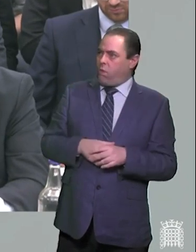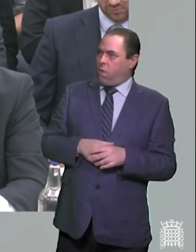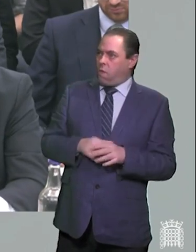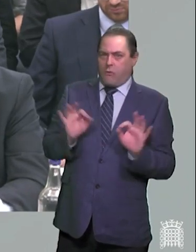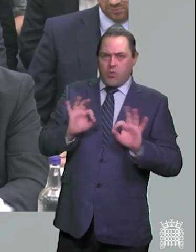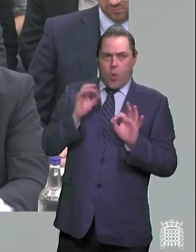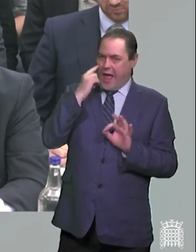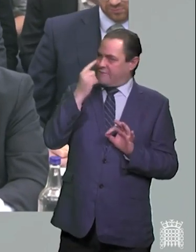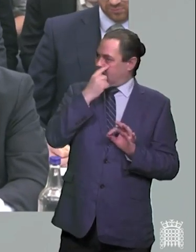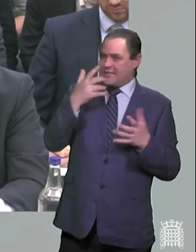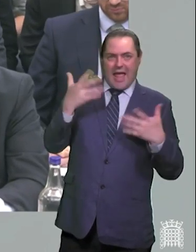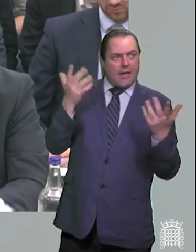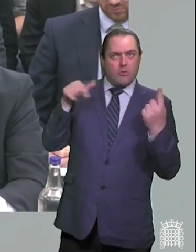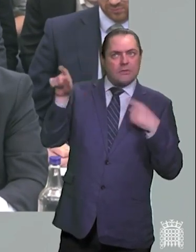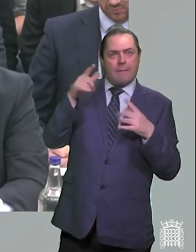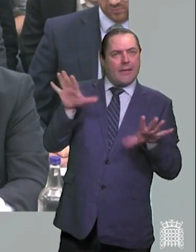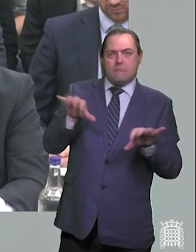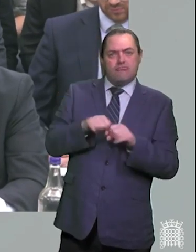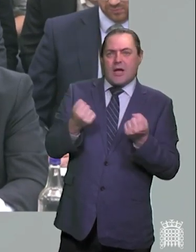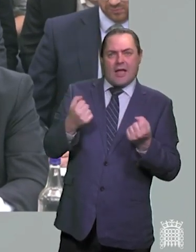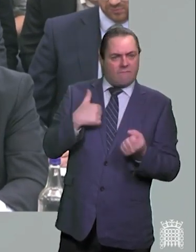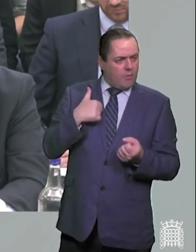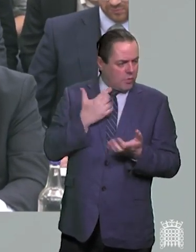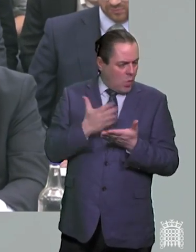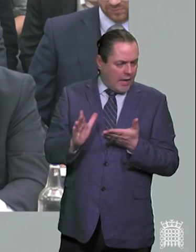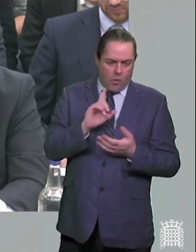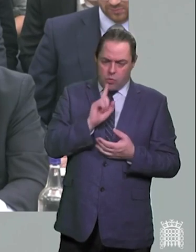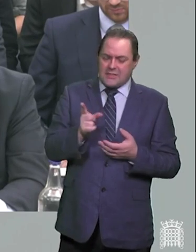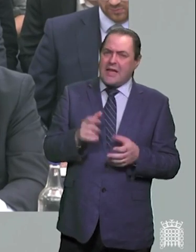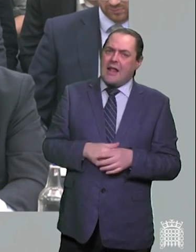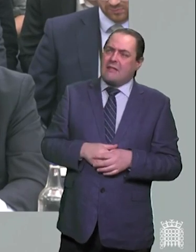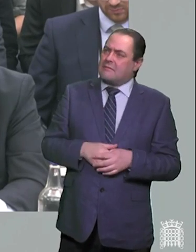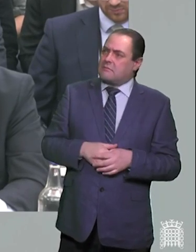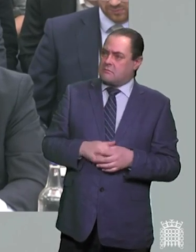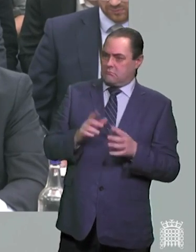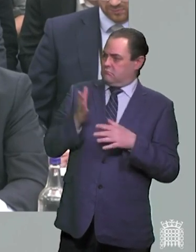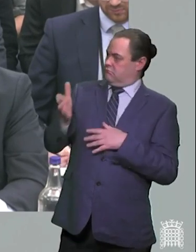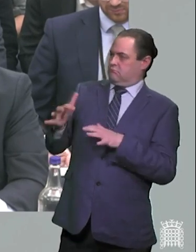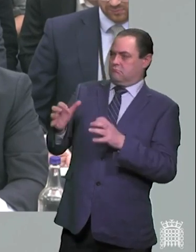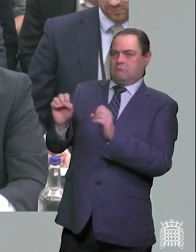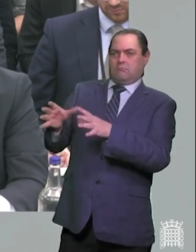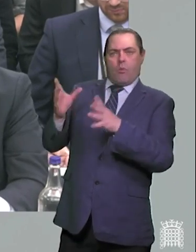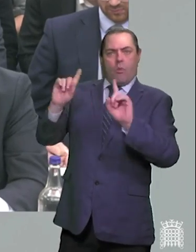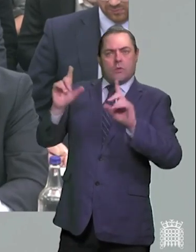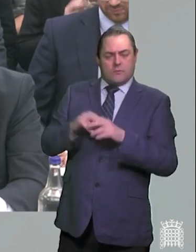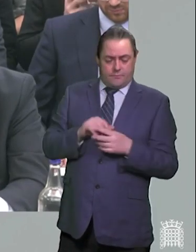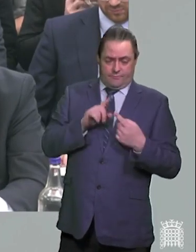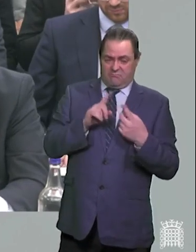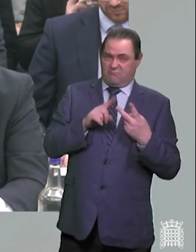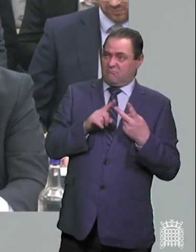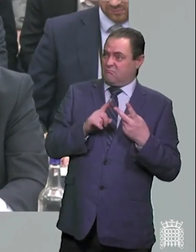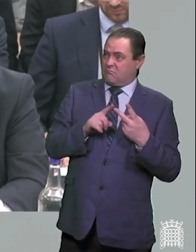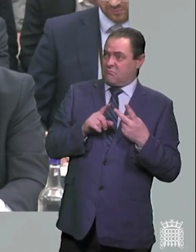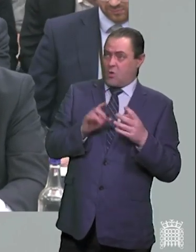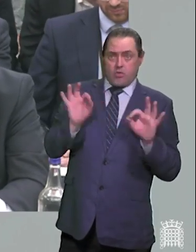no evidence that anybody had broken the guidance. It wasn't clear to me what I would say to the House of Commons. Second,